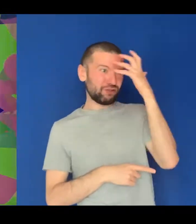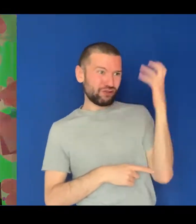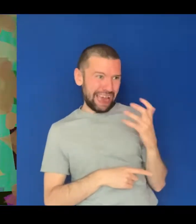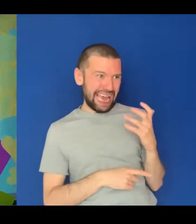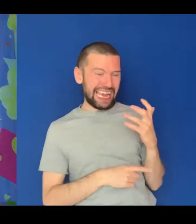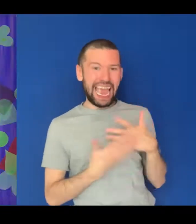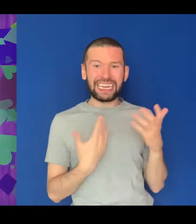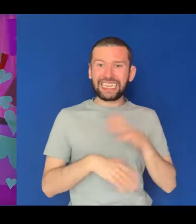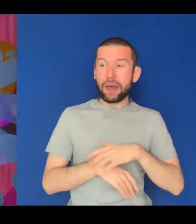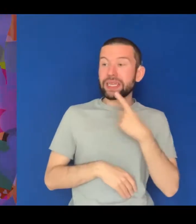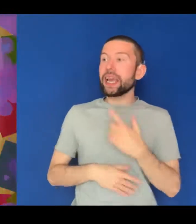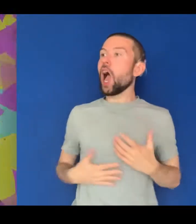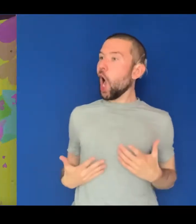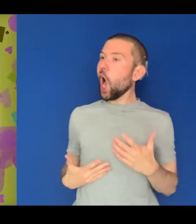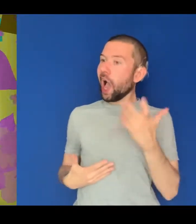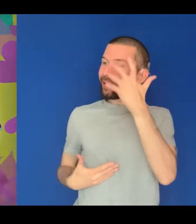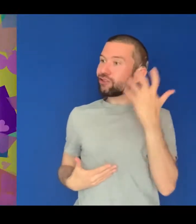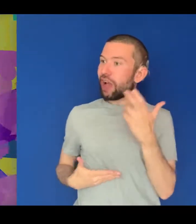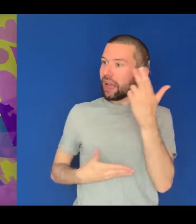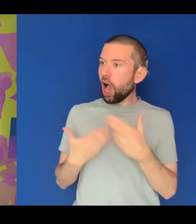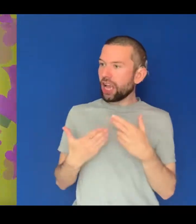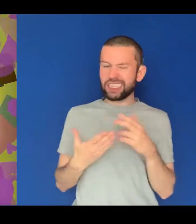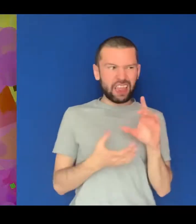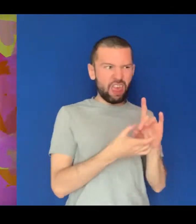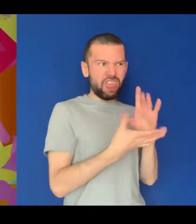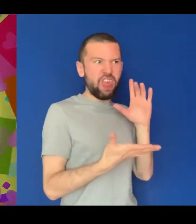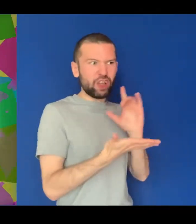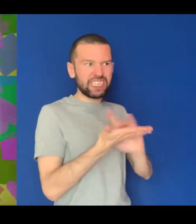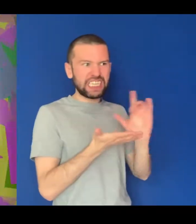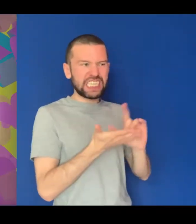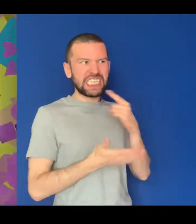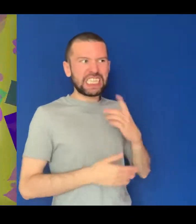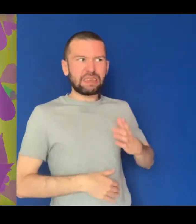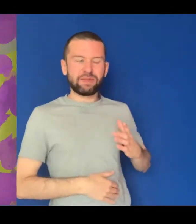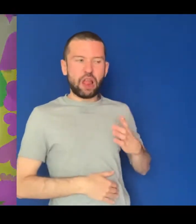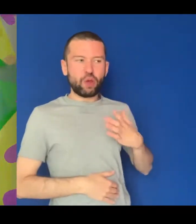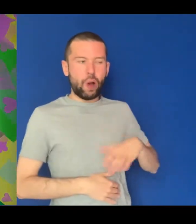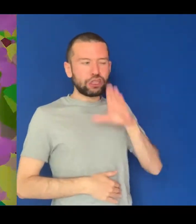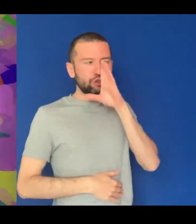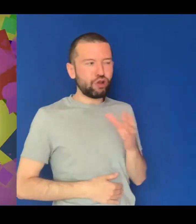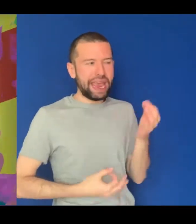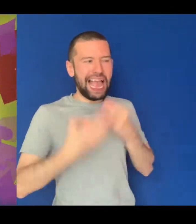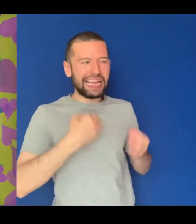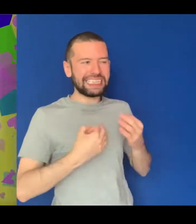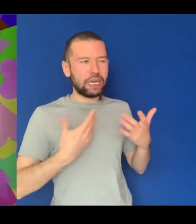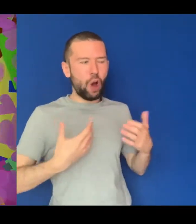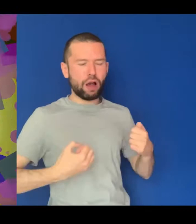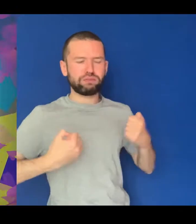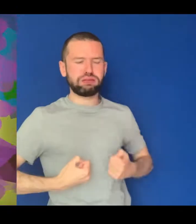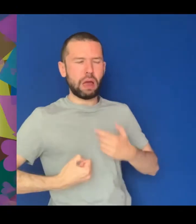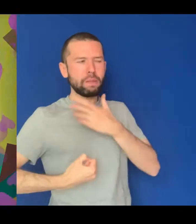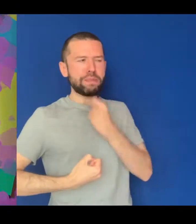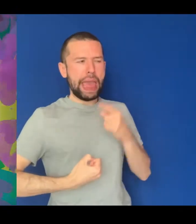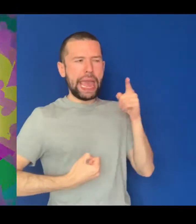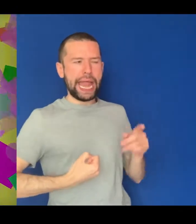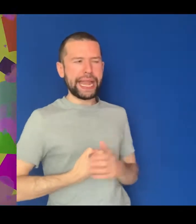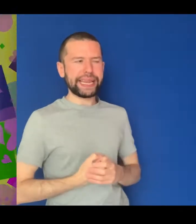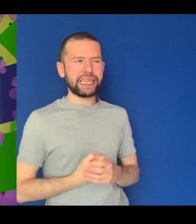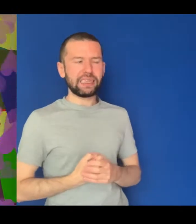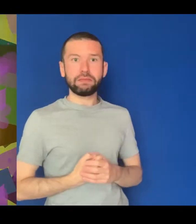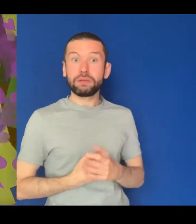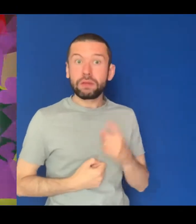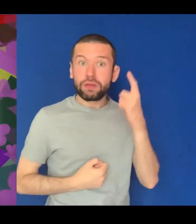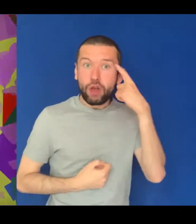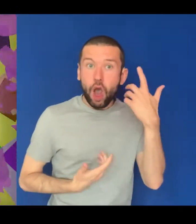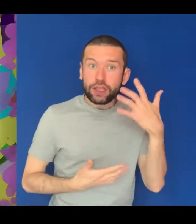Anytime I say I'm a drag artist, they unmatch me on Tinder saying they only want straight acting or mask people.